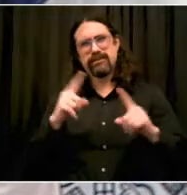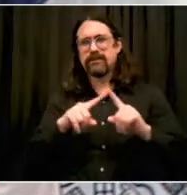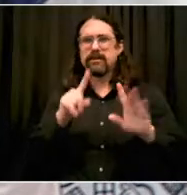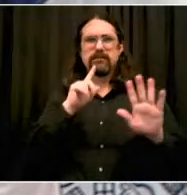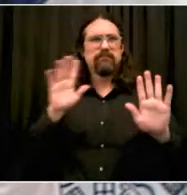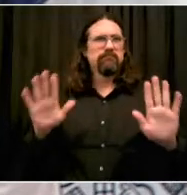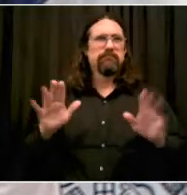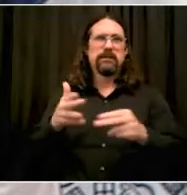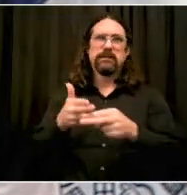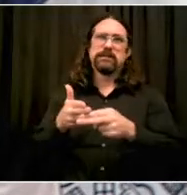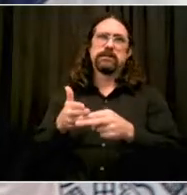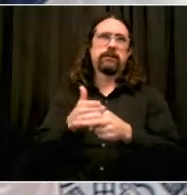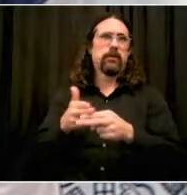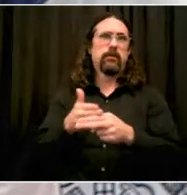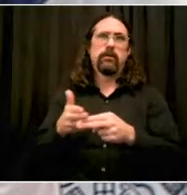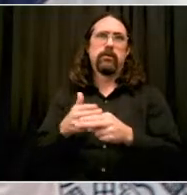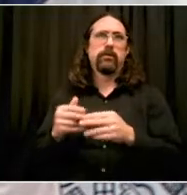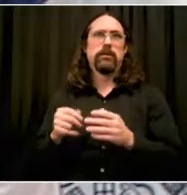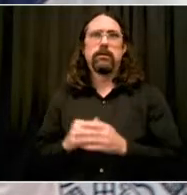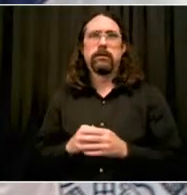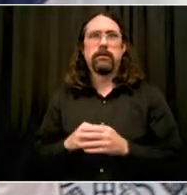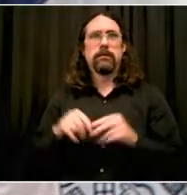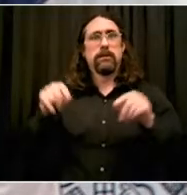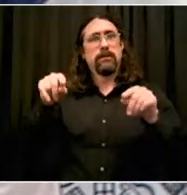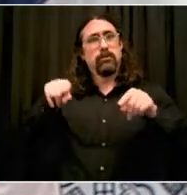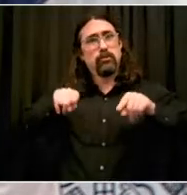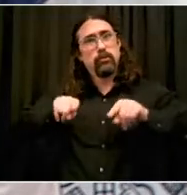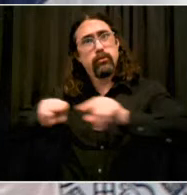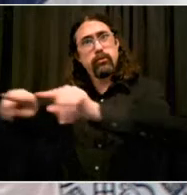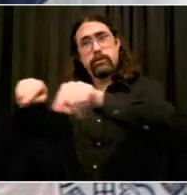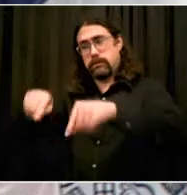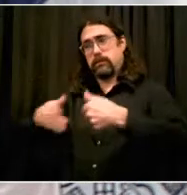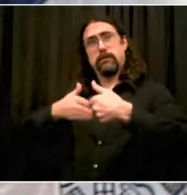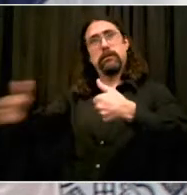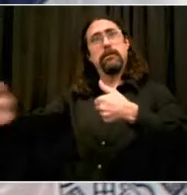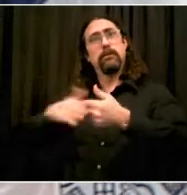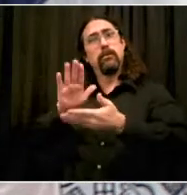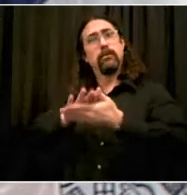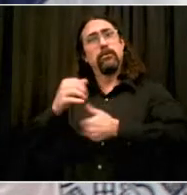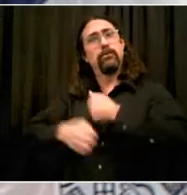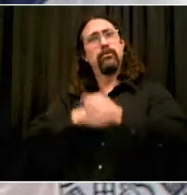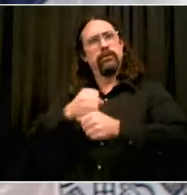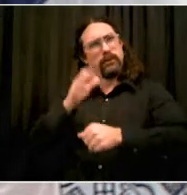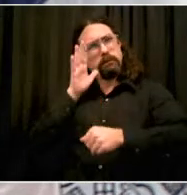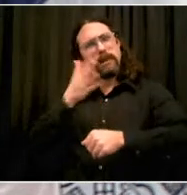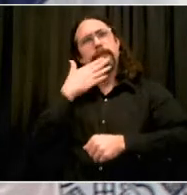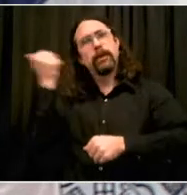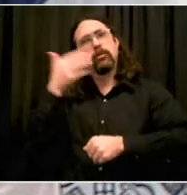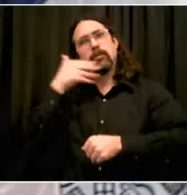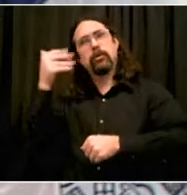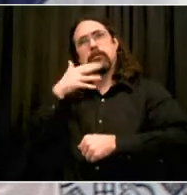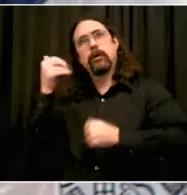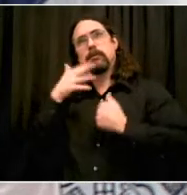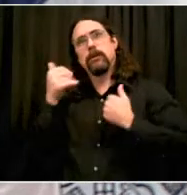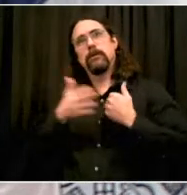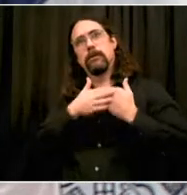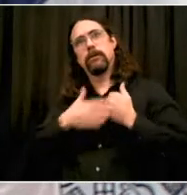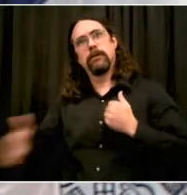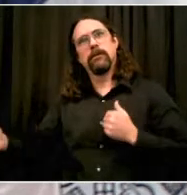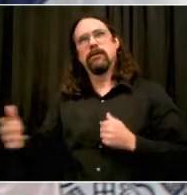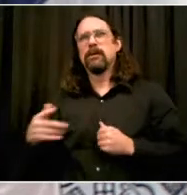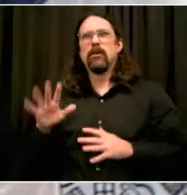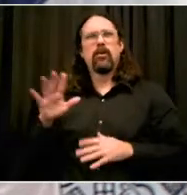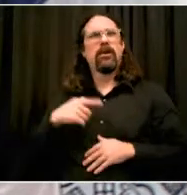be beaten in the course of this school year. I have absolute faith. And we will make this a year that works for the parents